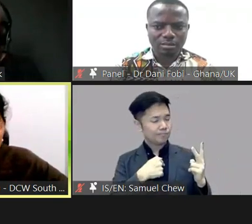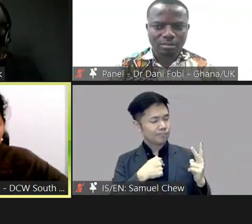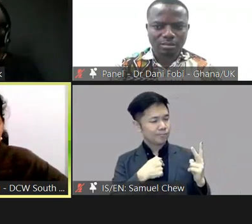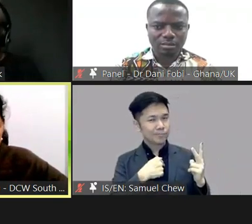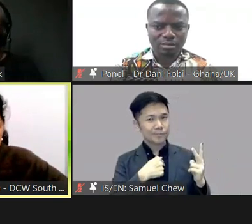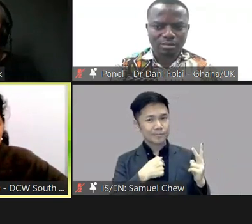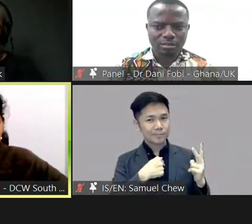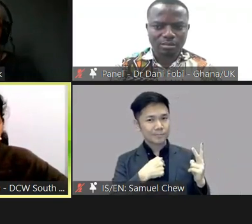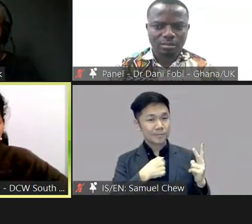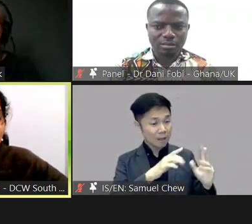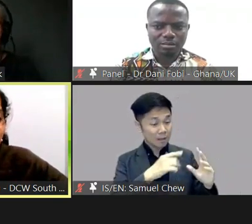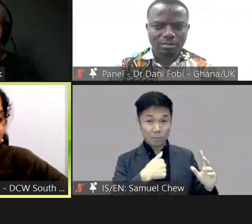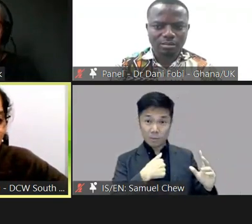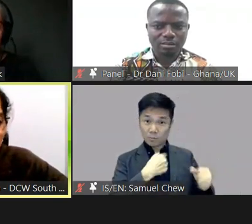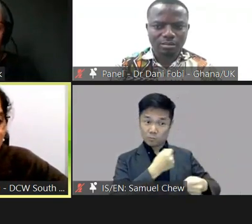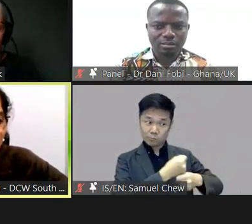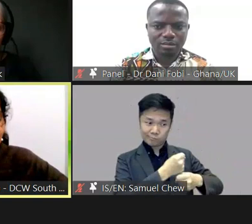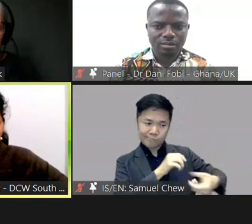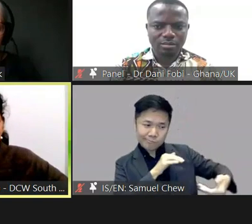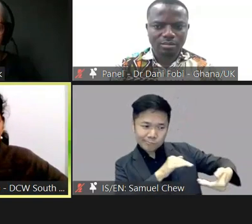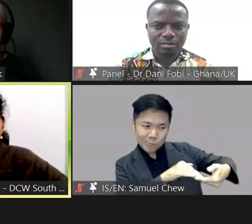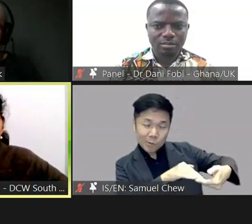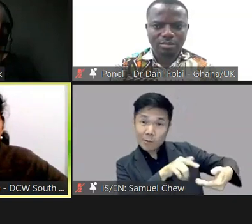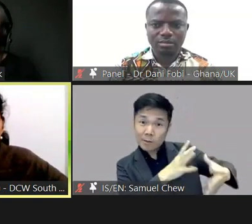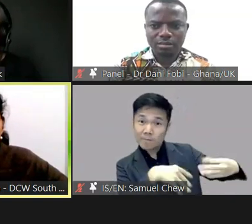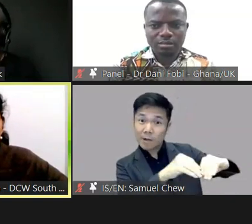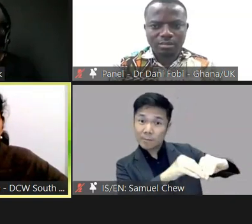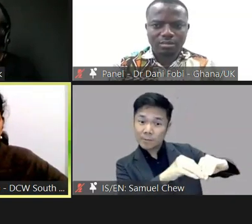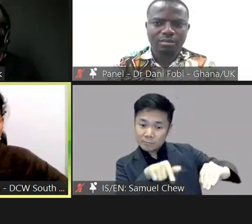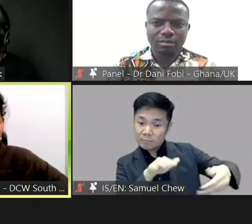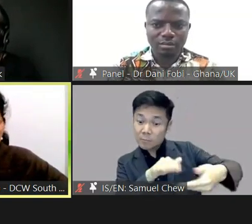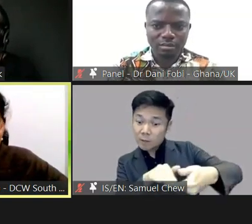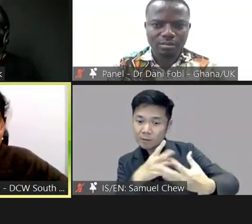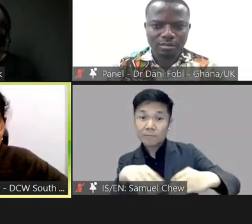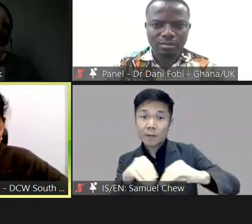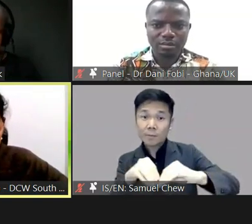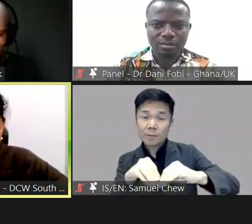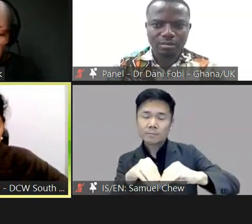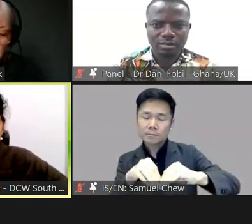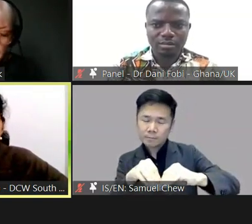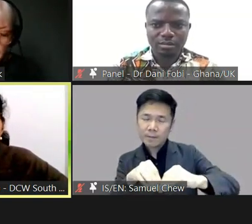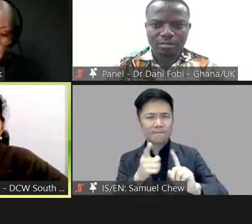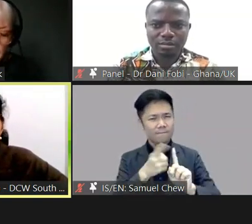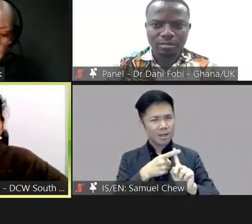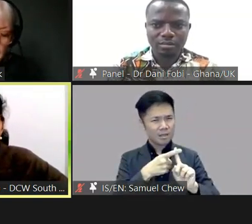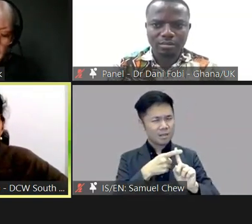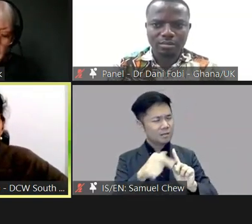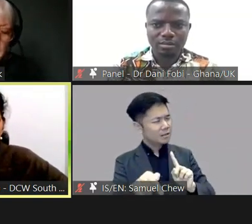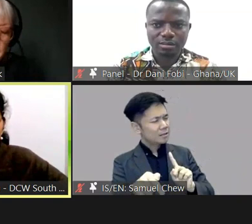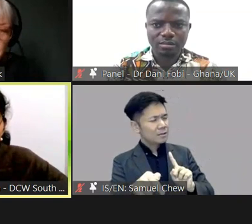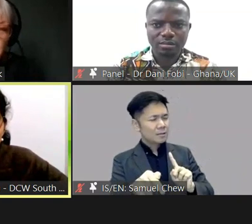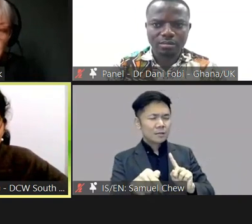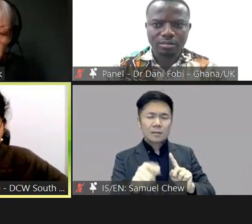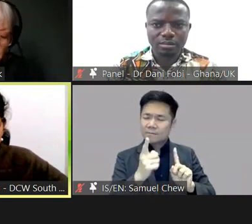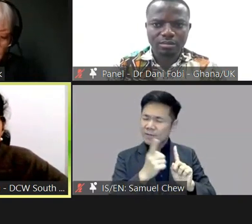takes years to first get across the willingness and acceptance first.